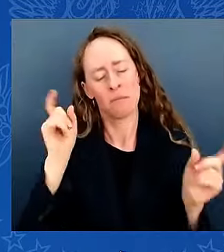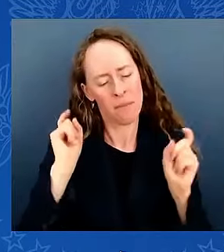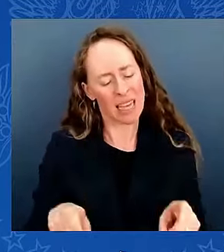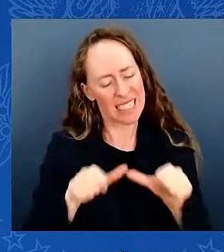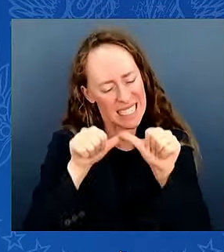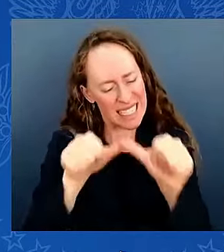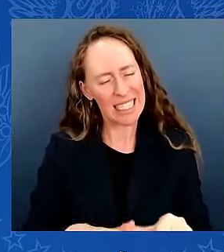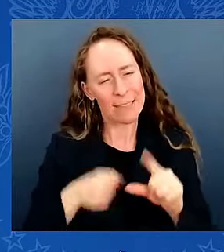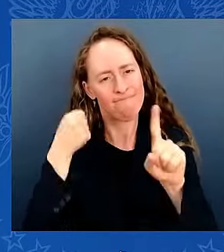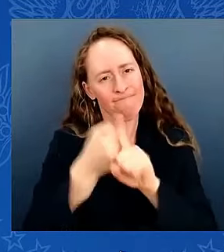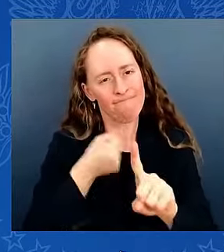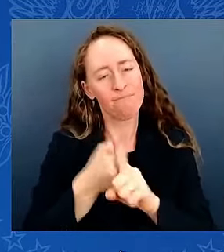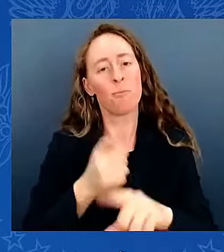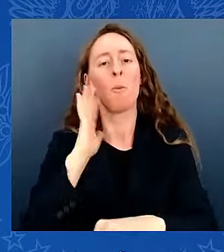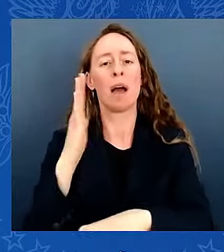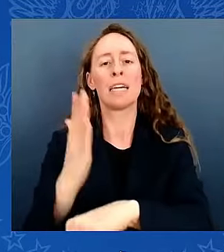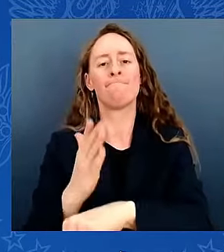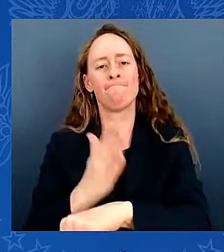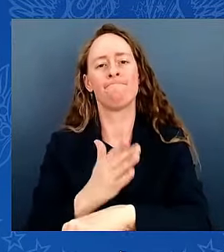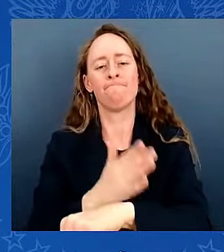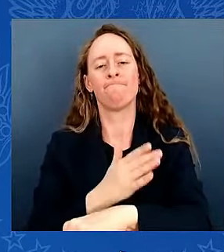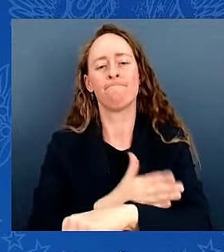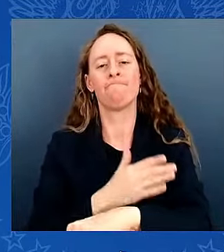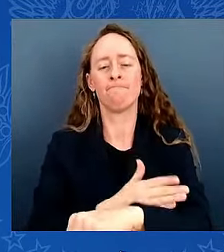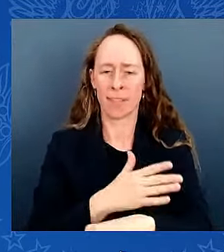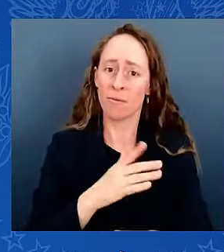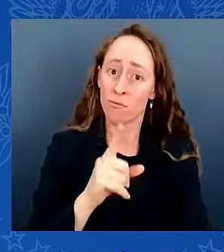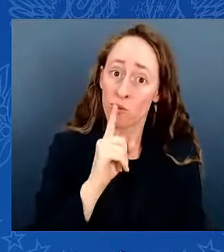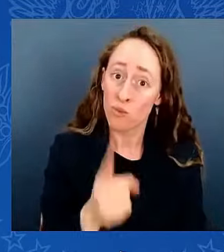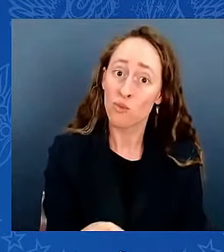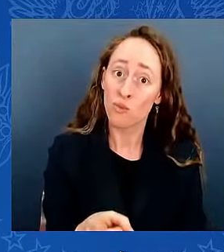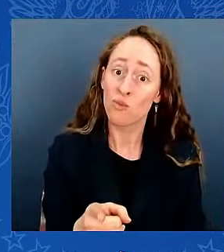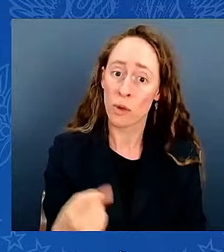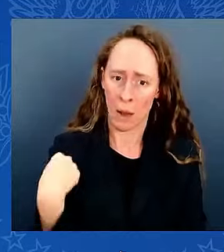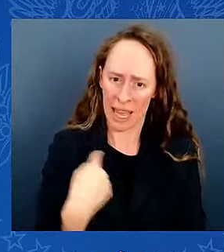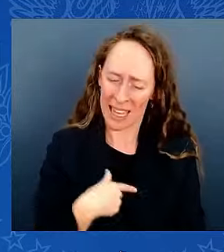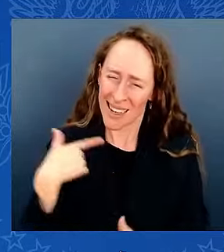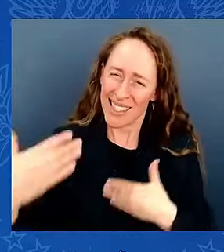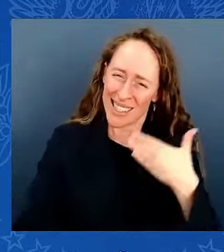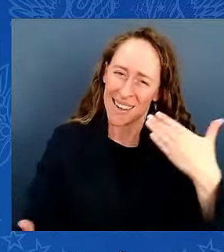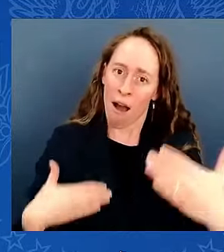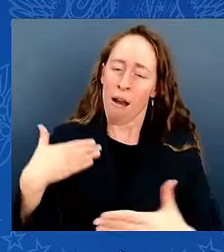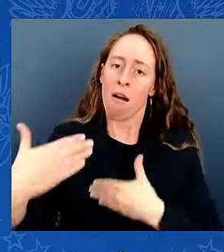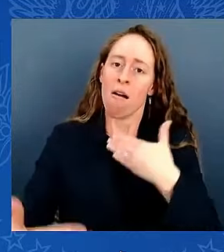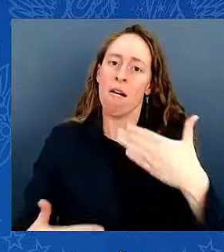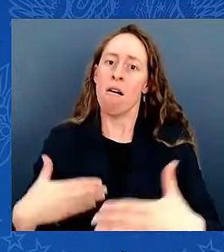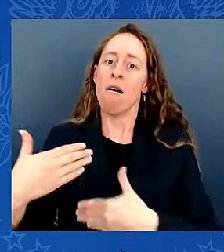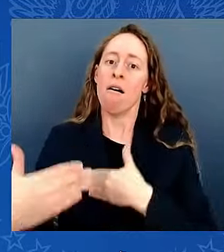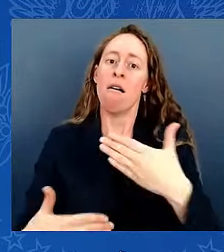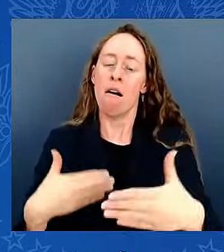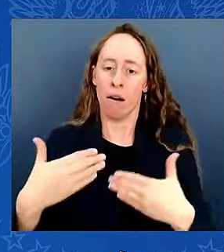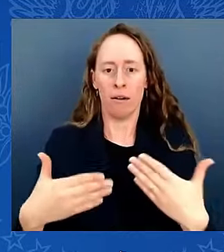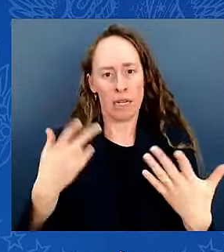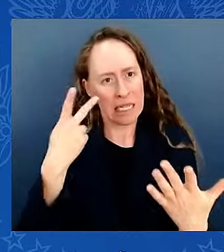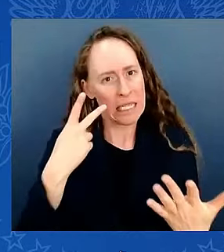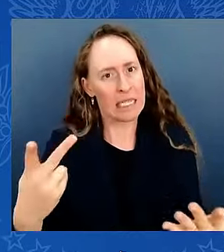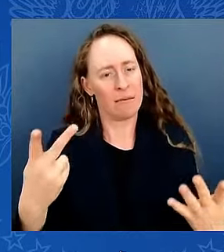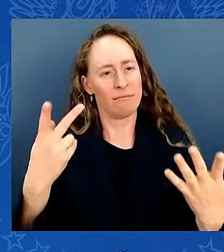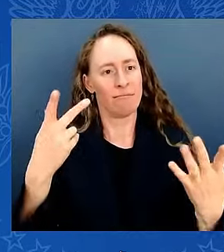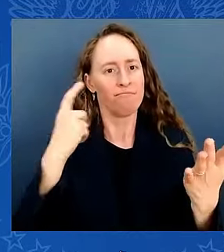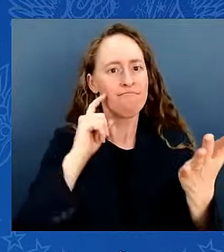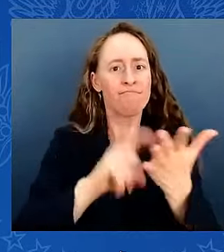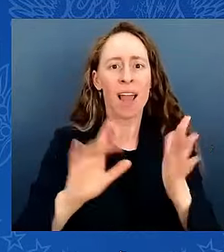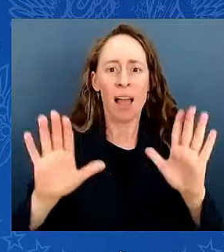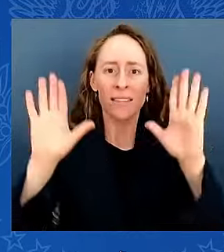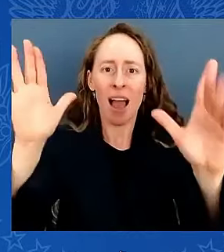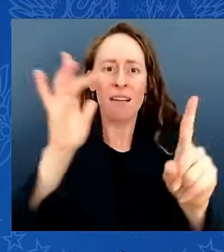progress, and there's excellence, and that's all of you. We just have to remember who we are. We keep